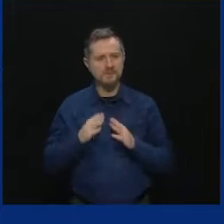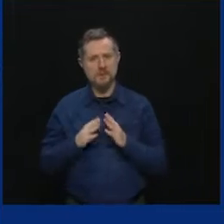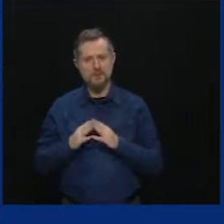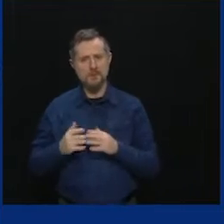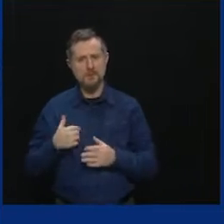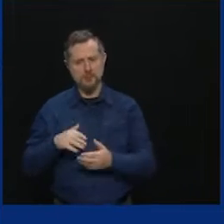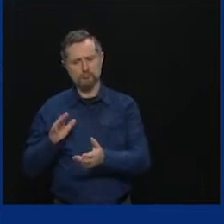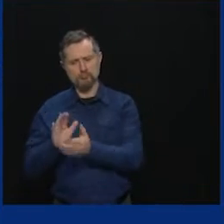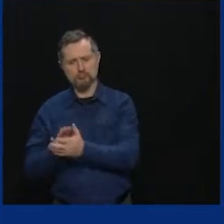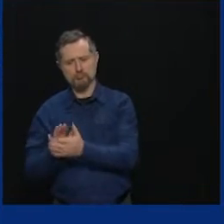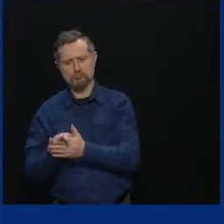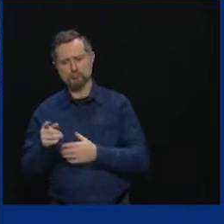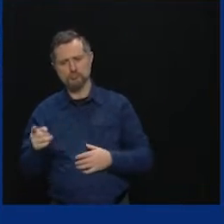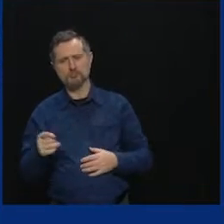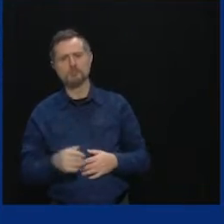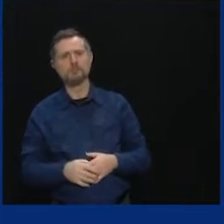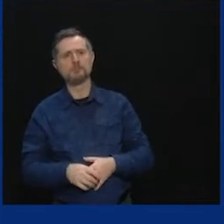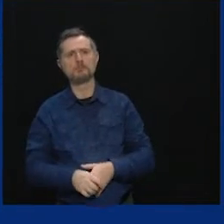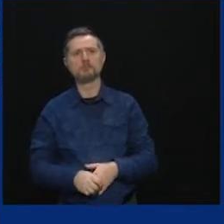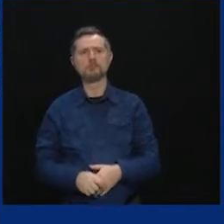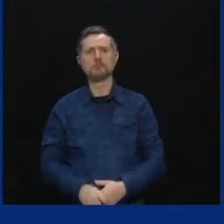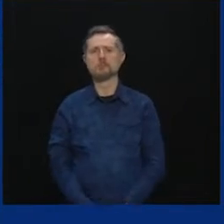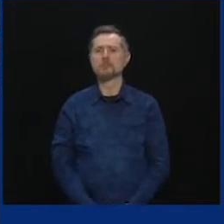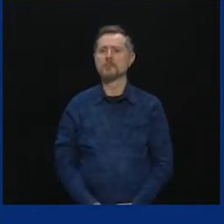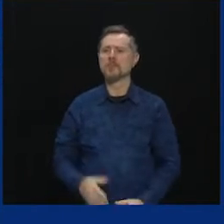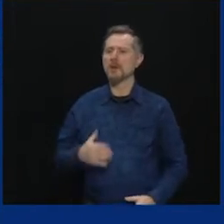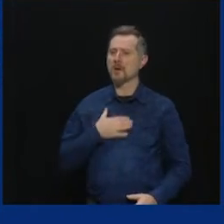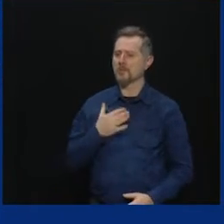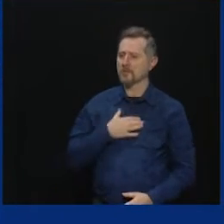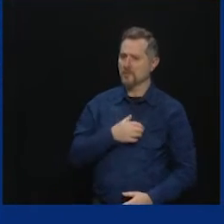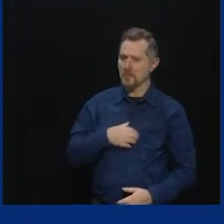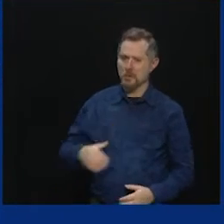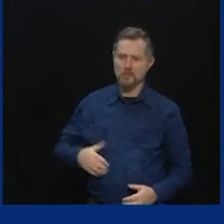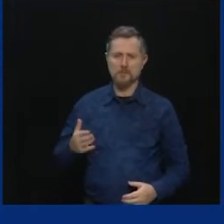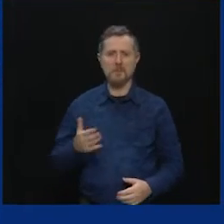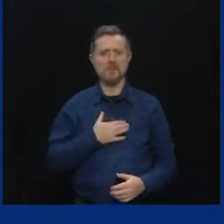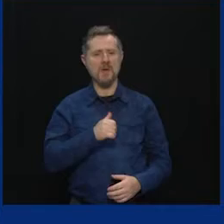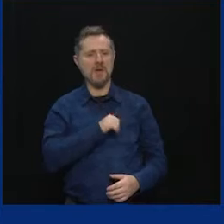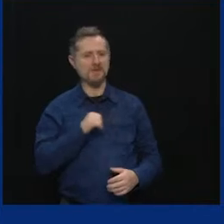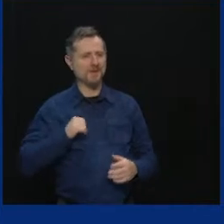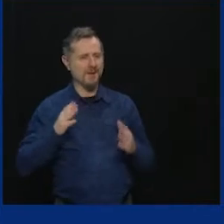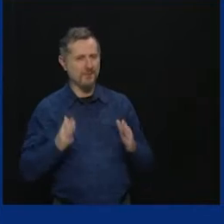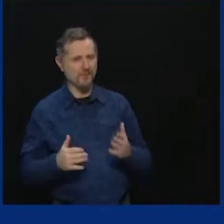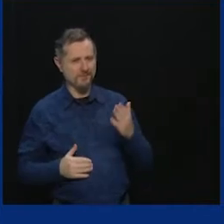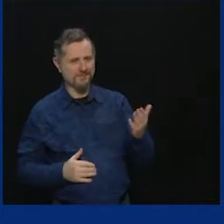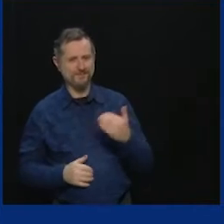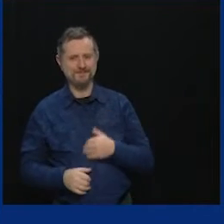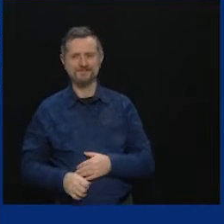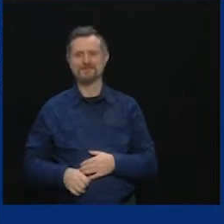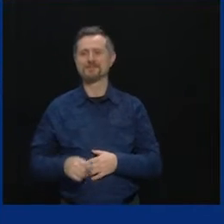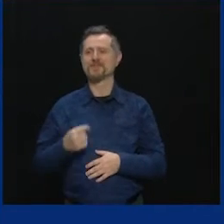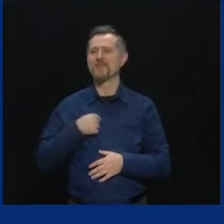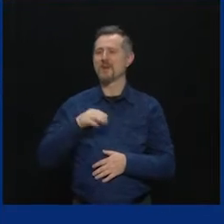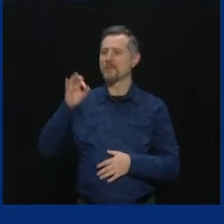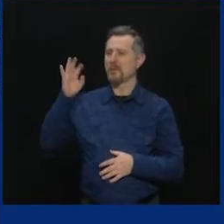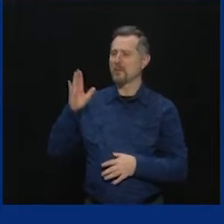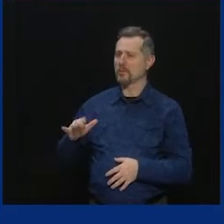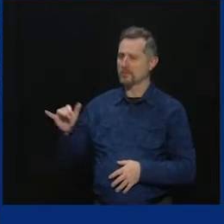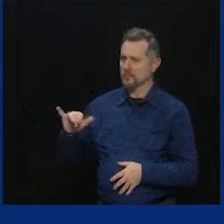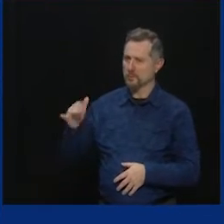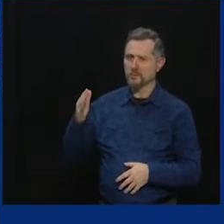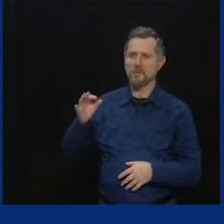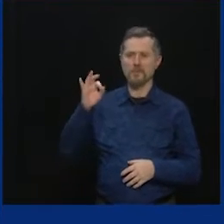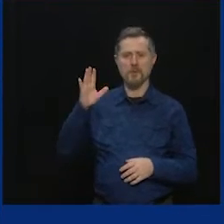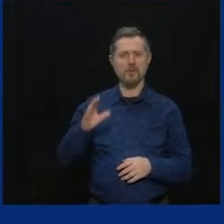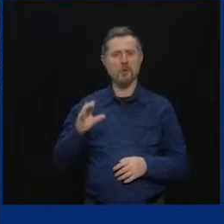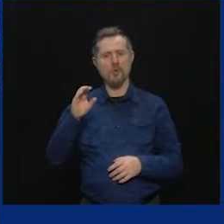out, obviously, my mayor and my assemblyman, but let me shout out my pastors too, Pastor